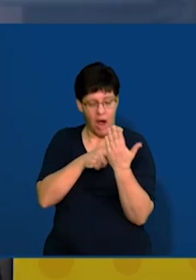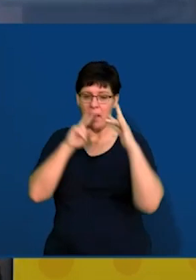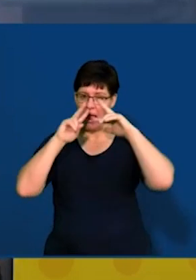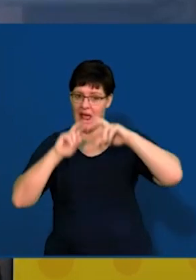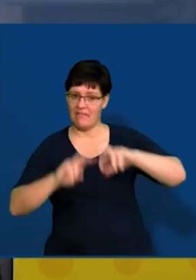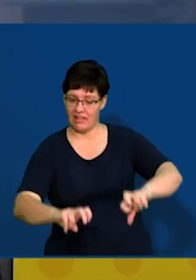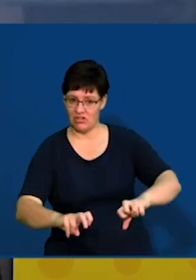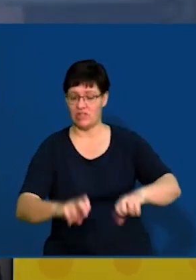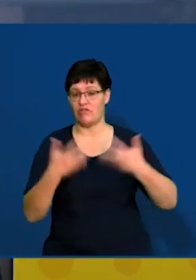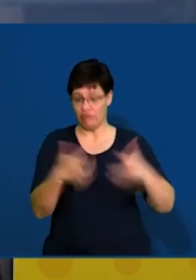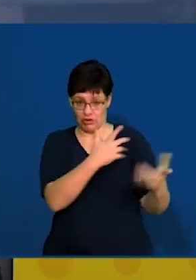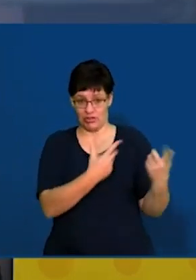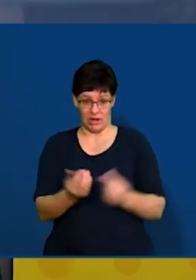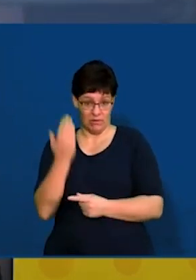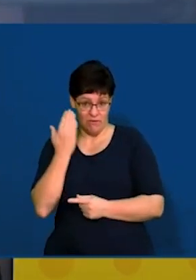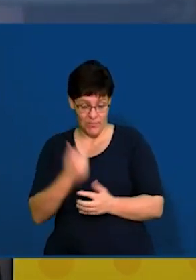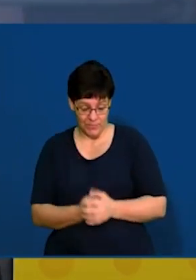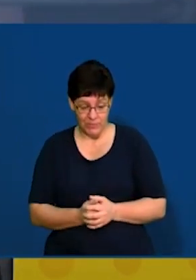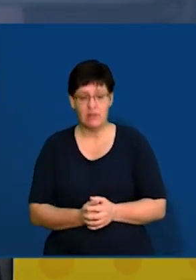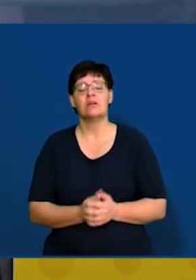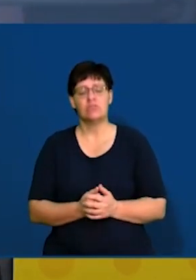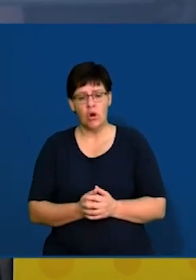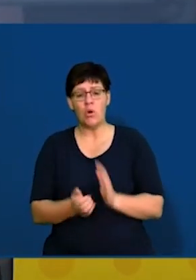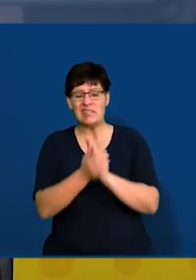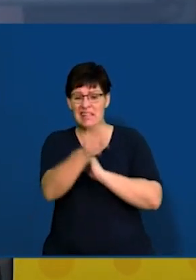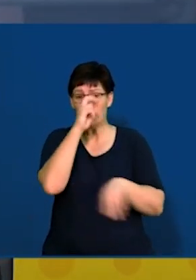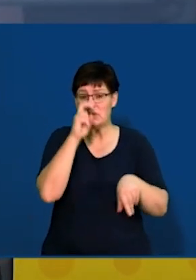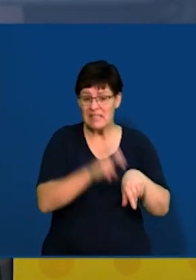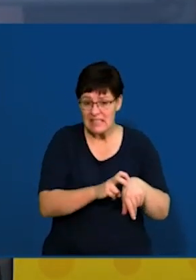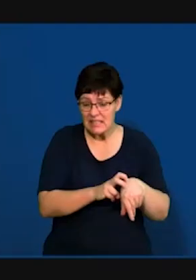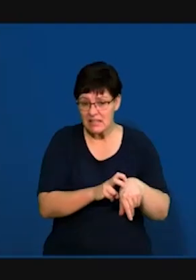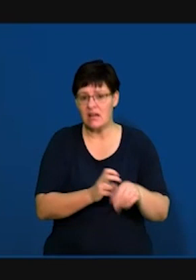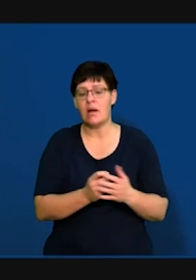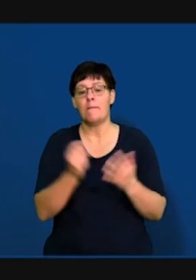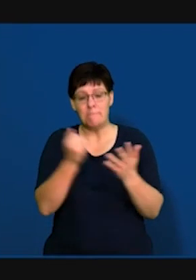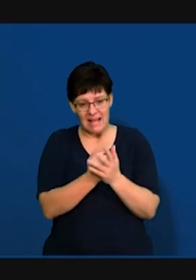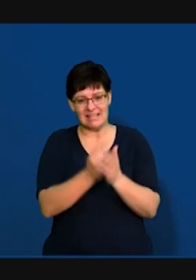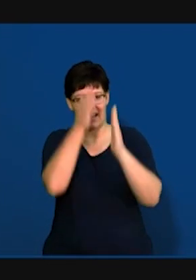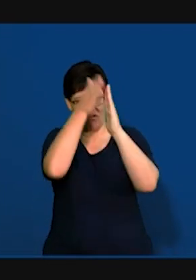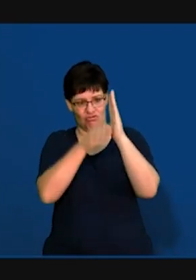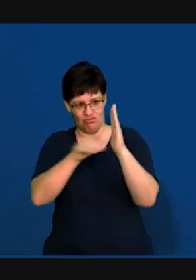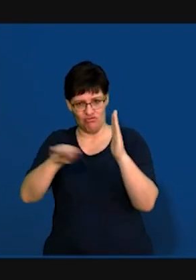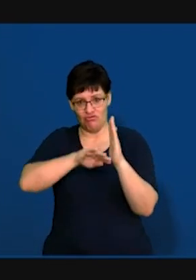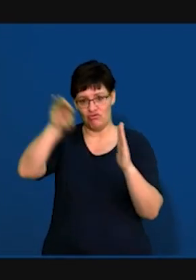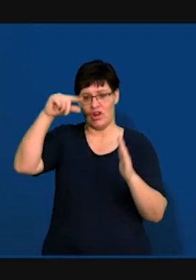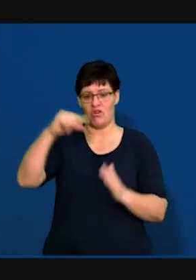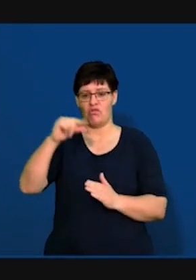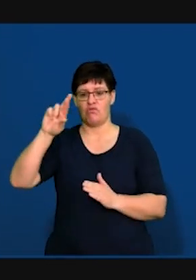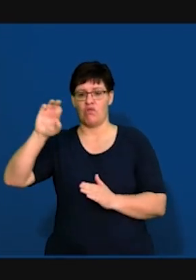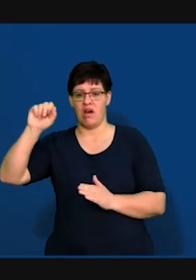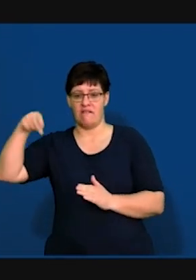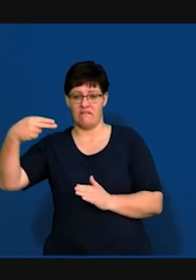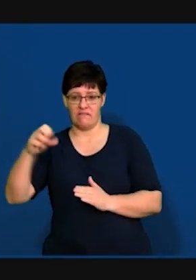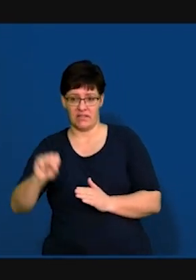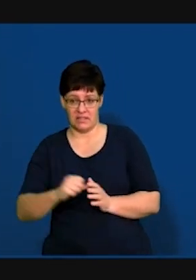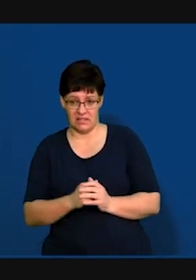investigation that was carried out. Now, part of the skills that are necessary is it has to do with the graphs. Now, you need to be in a position